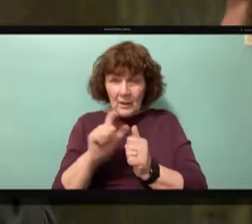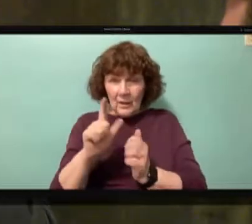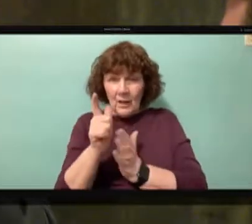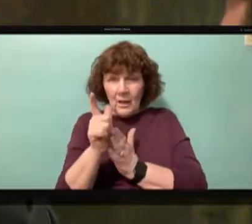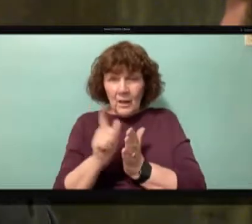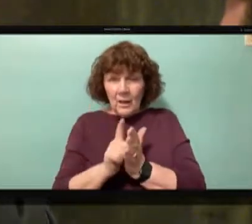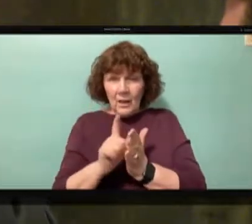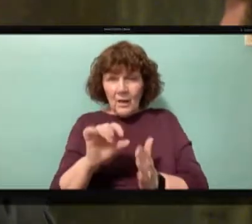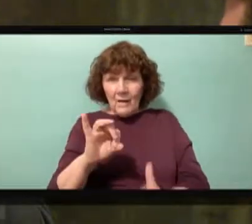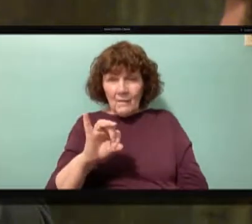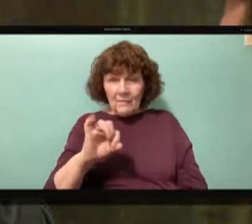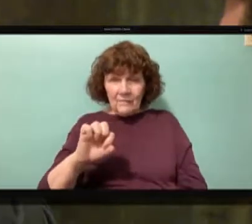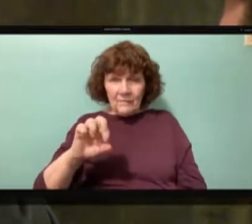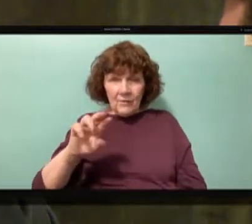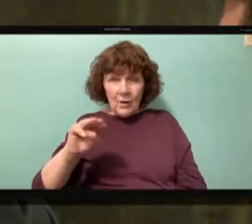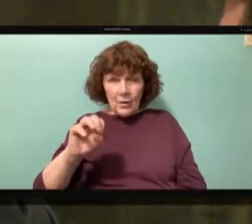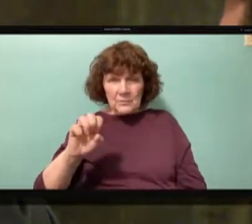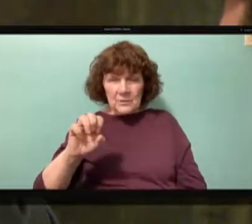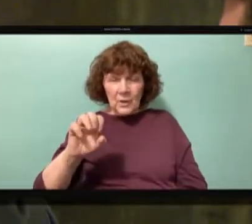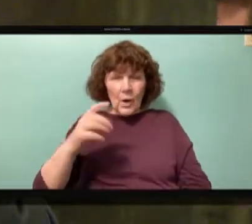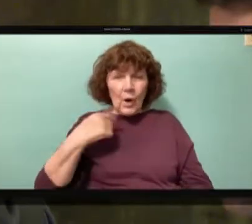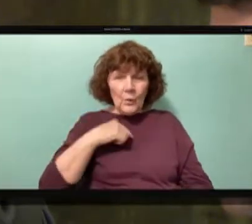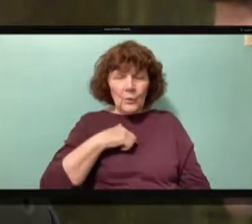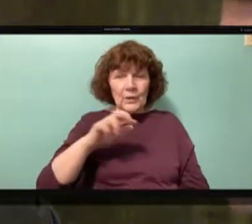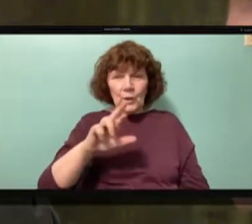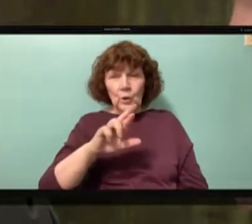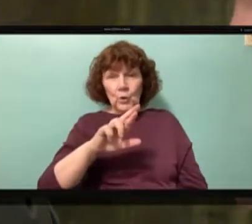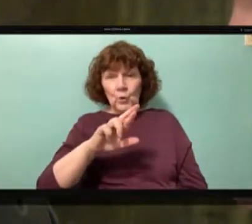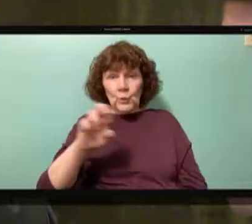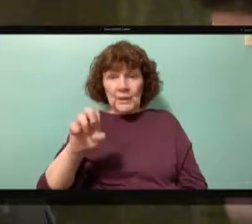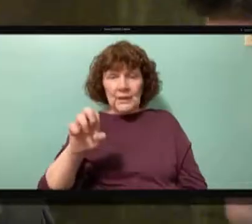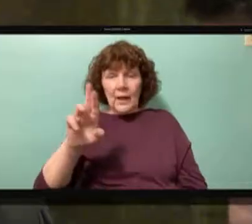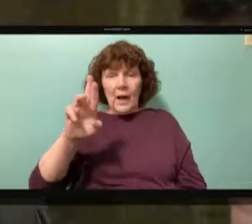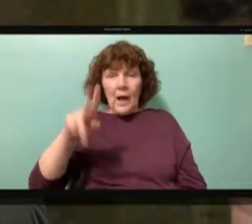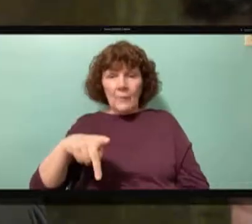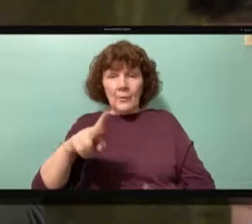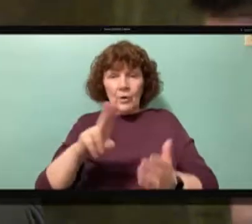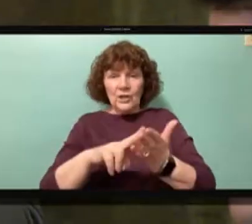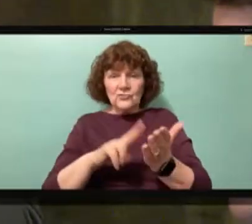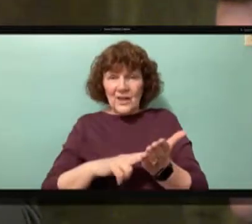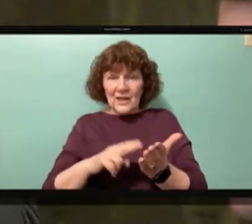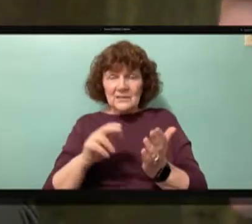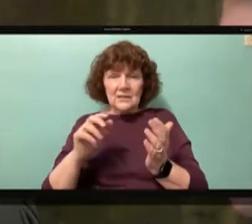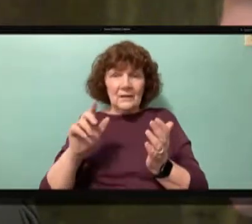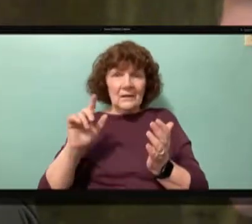we like re-upping contracts on long-lasting cases, or just relationships that we have?